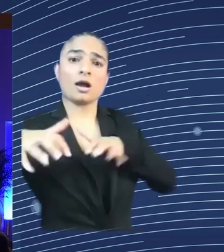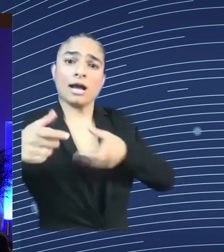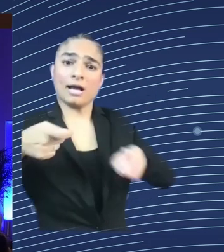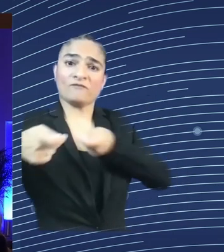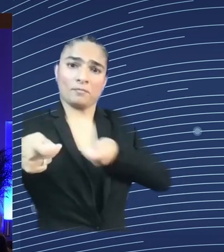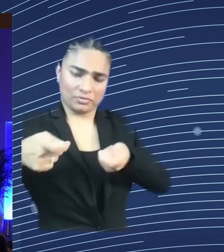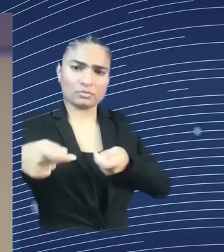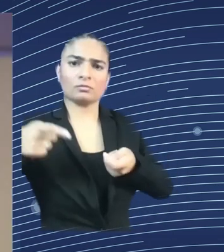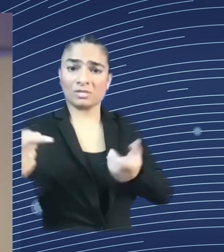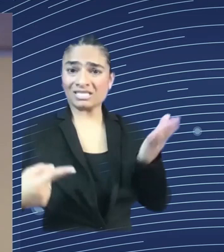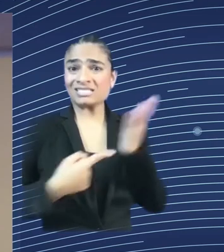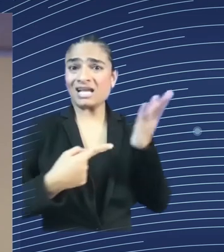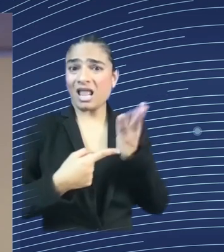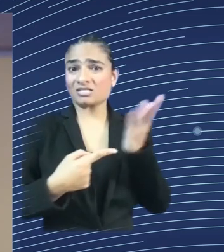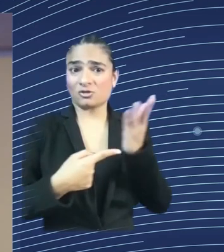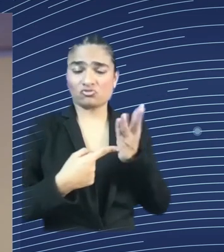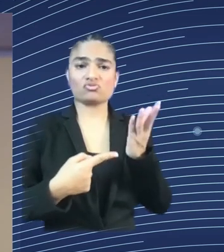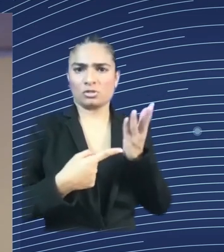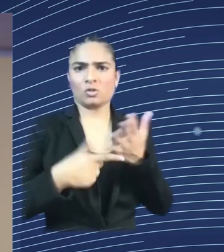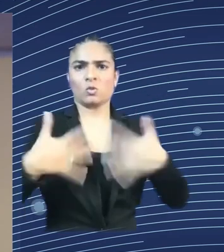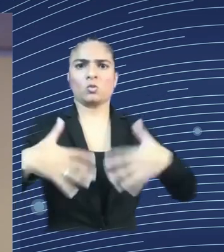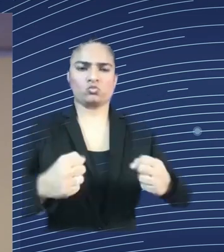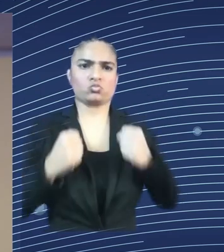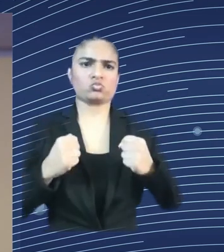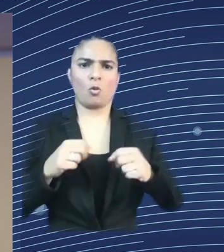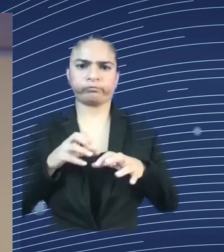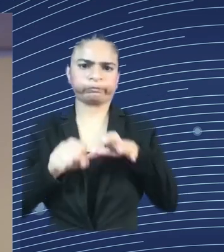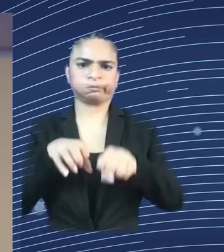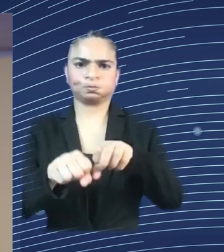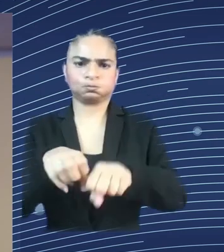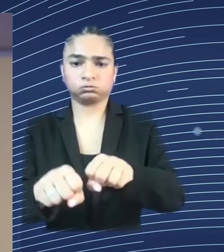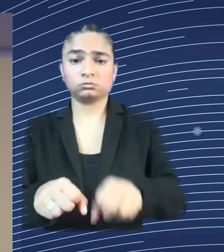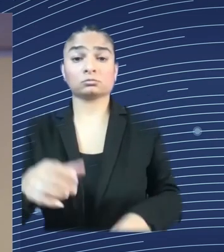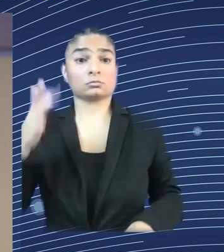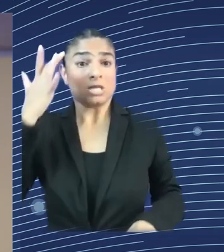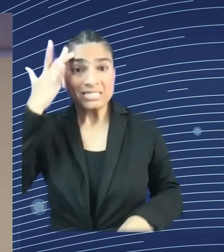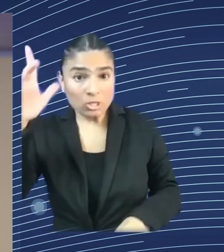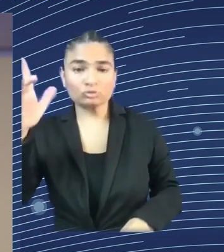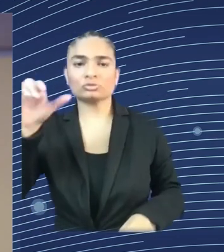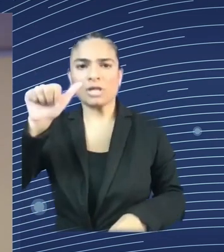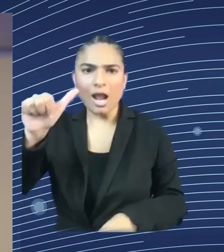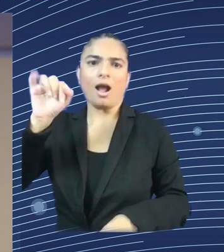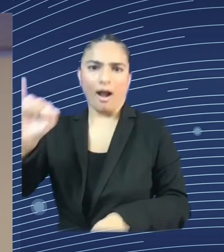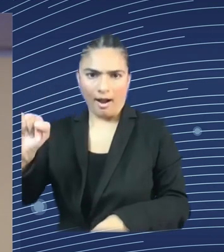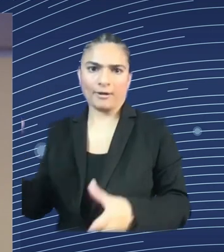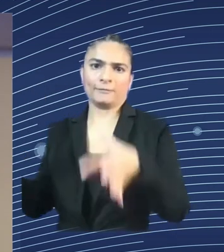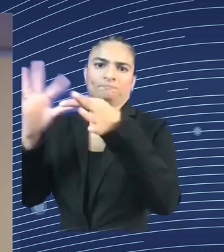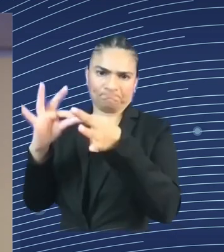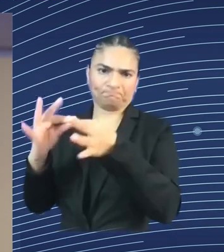the added value of our risk analysis system, because we can 3 times faster detect social